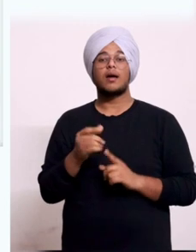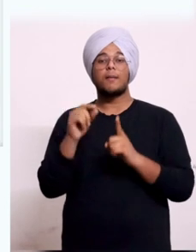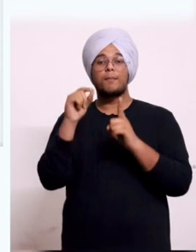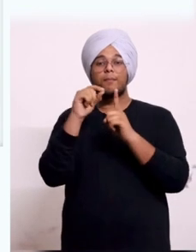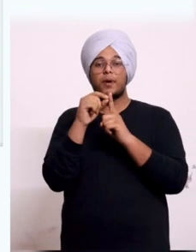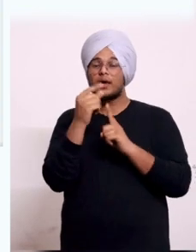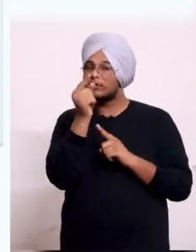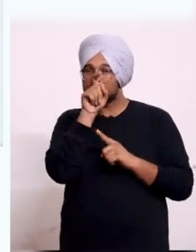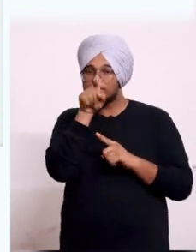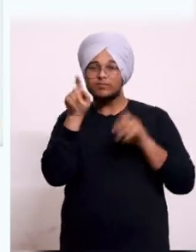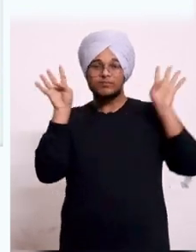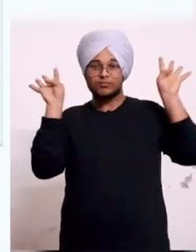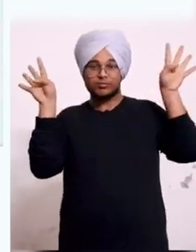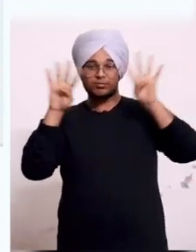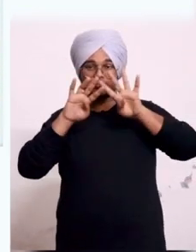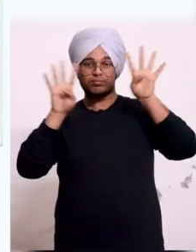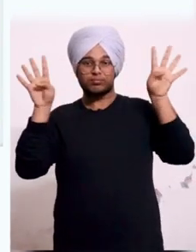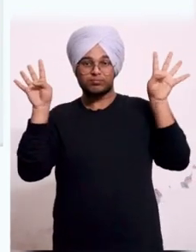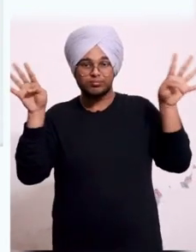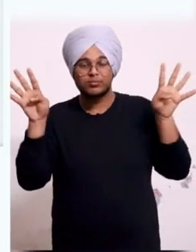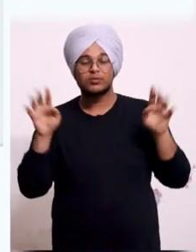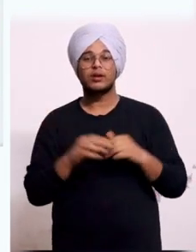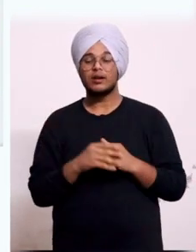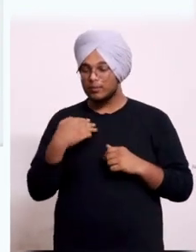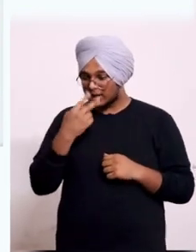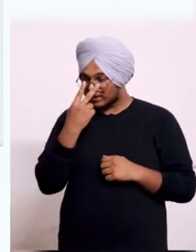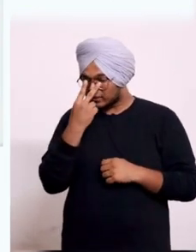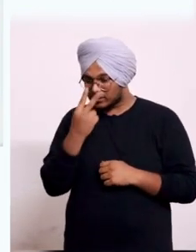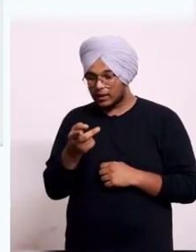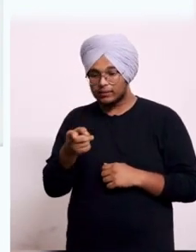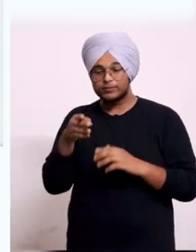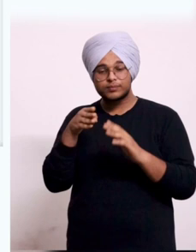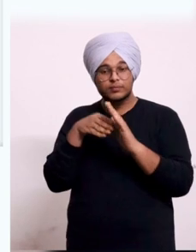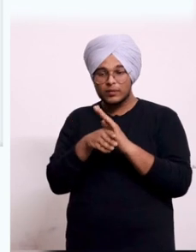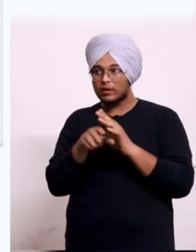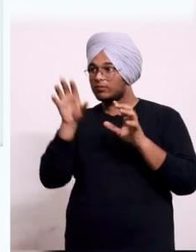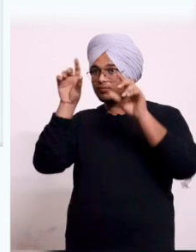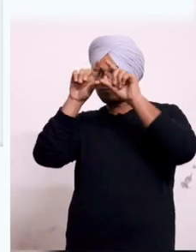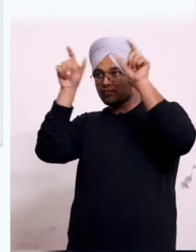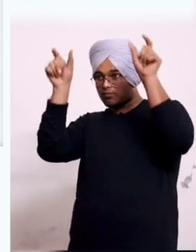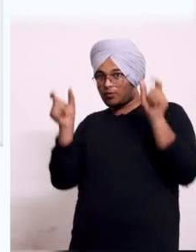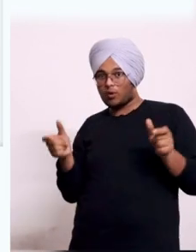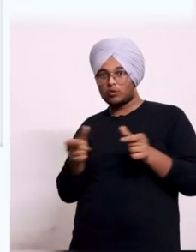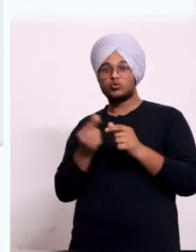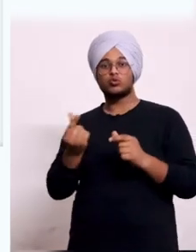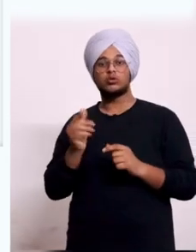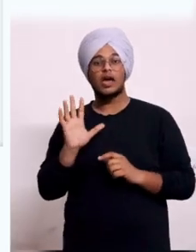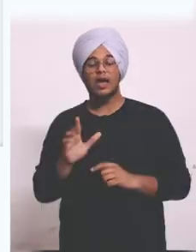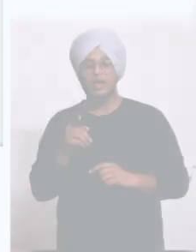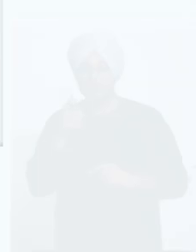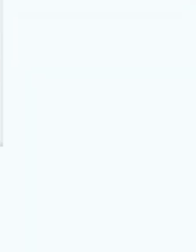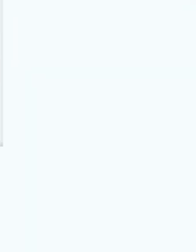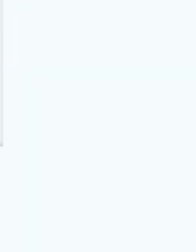on branches. If you look closely, you also see that there are boteh within boteh appearing along this